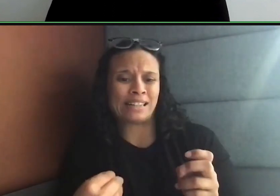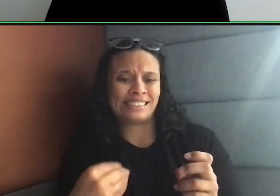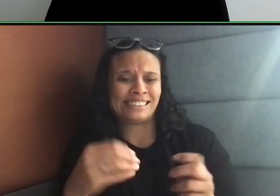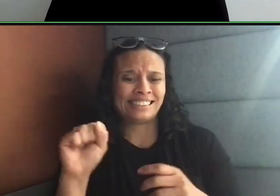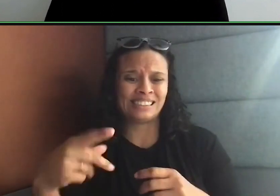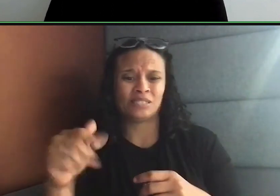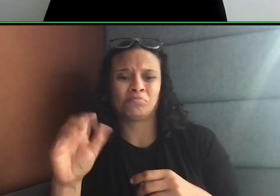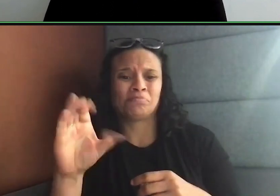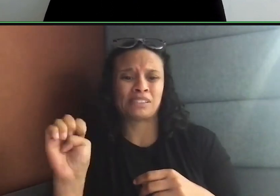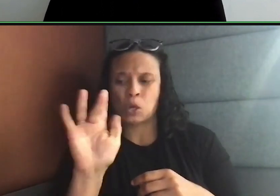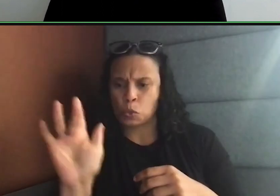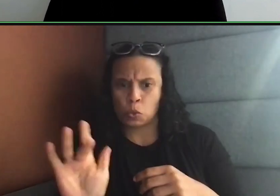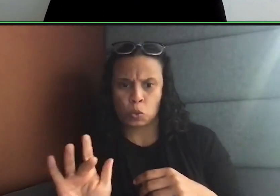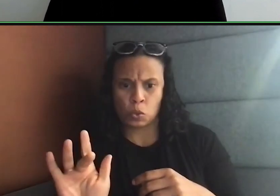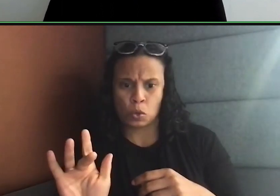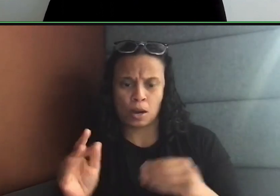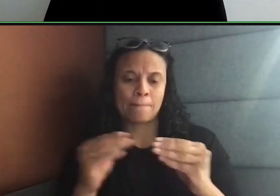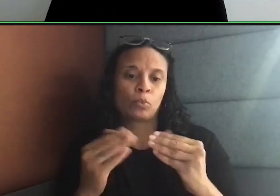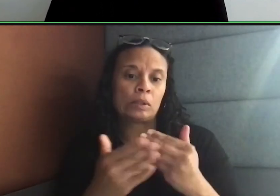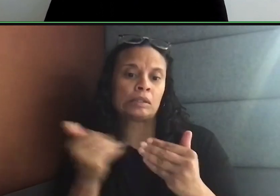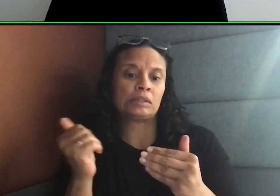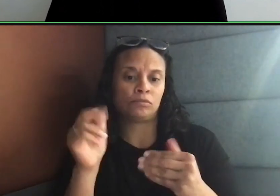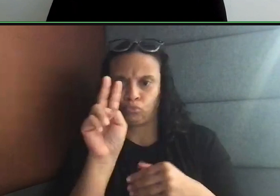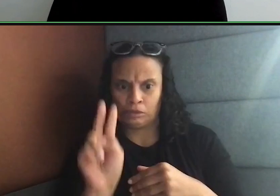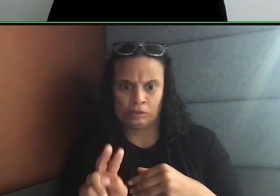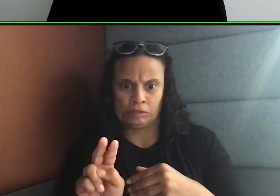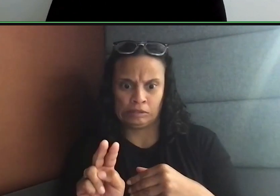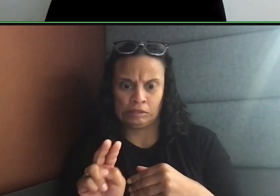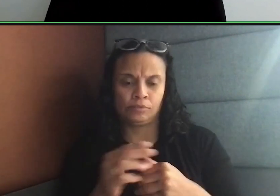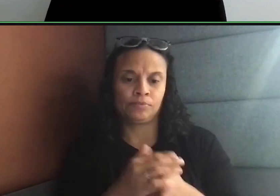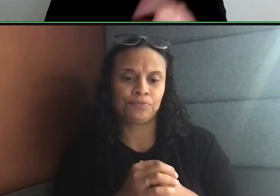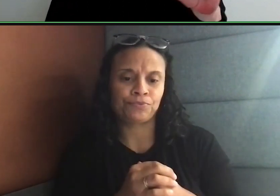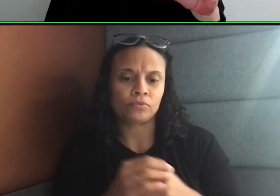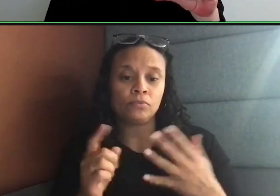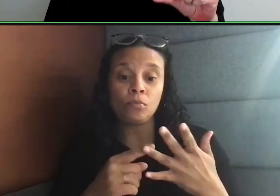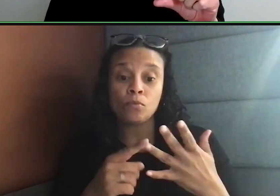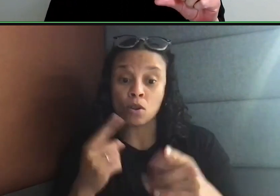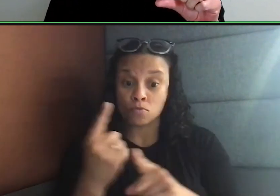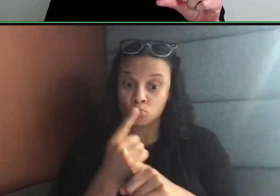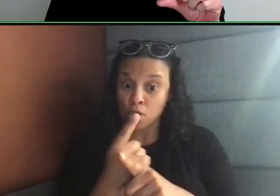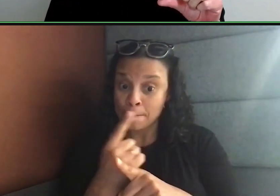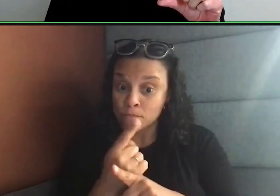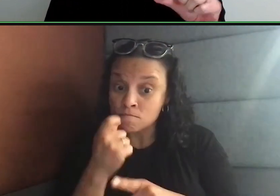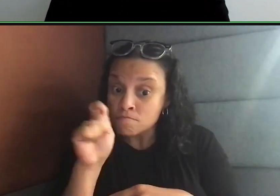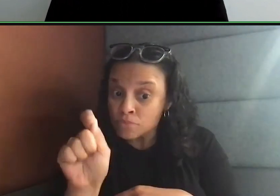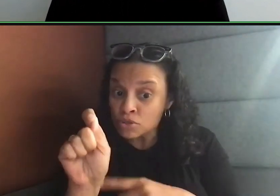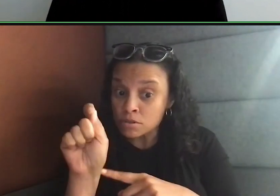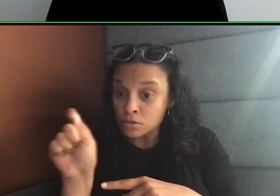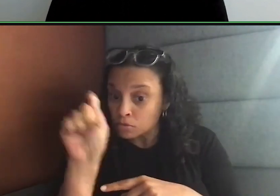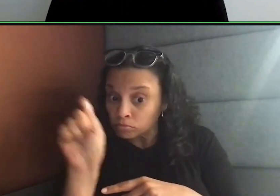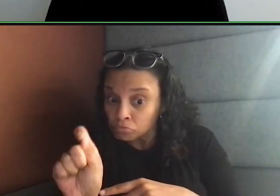Does the captioner include proper punctuation? That's important. Are they using upper and lowercase